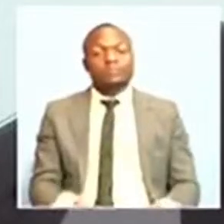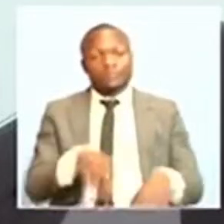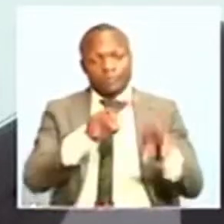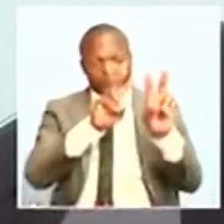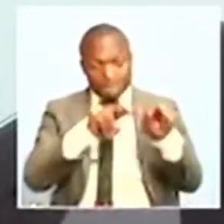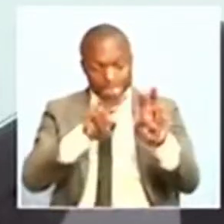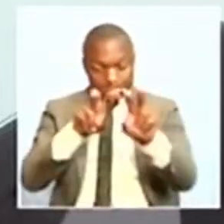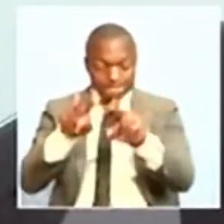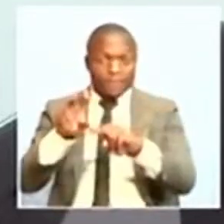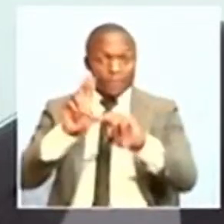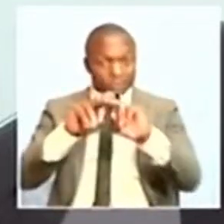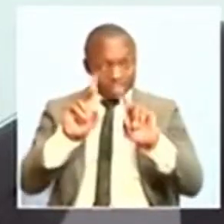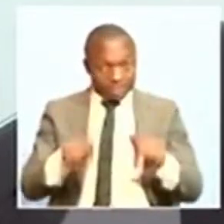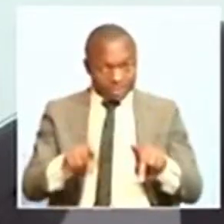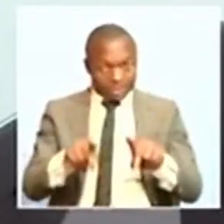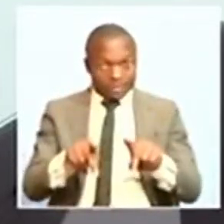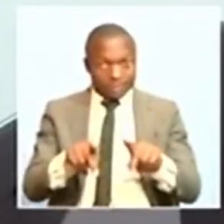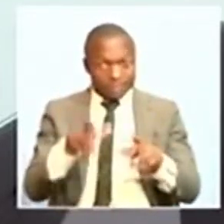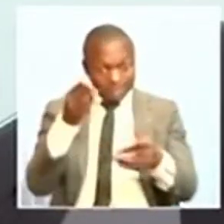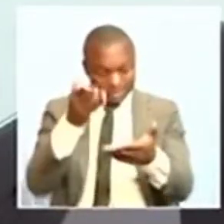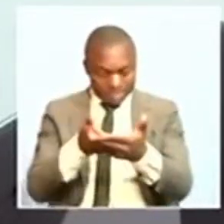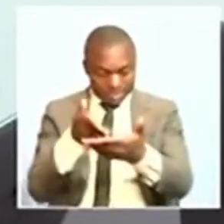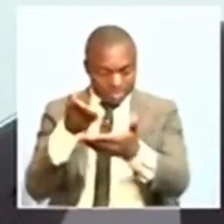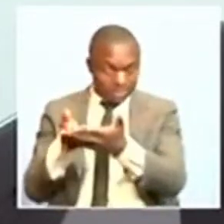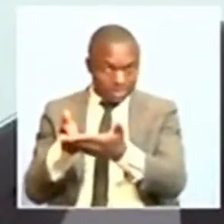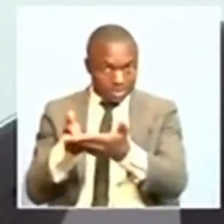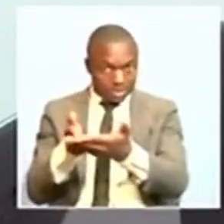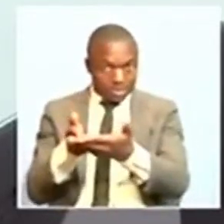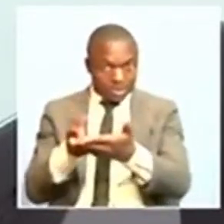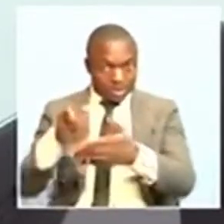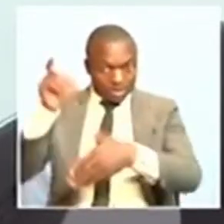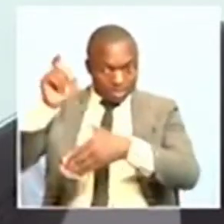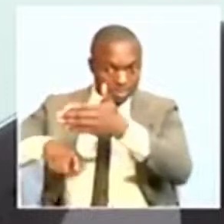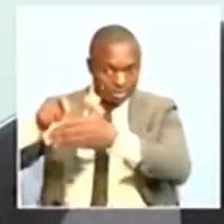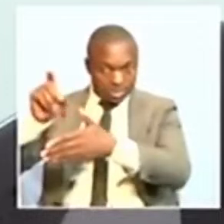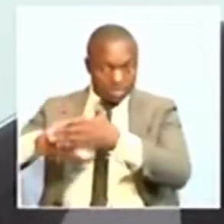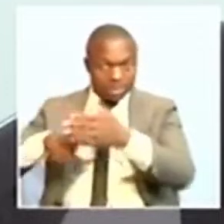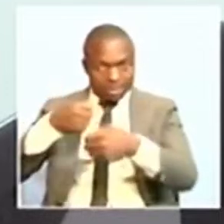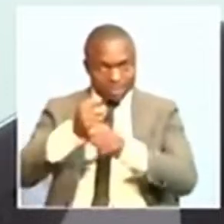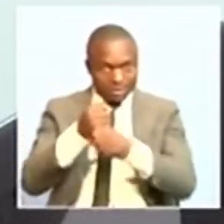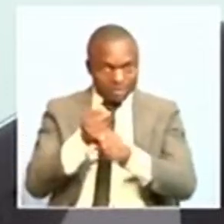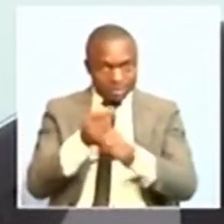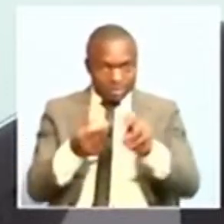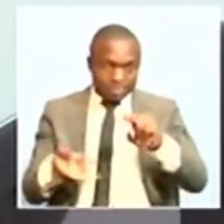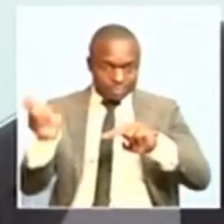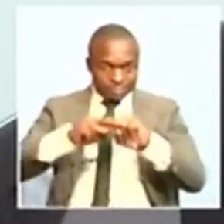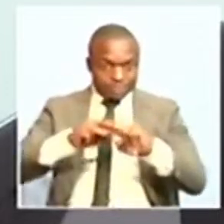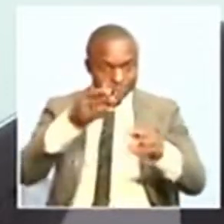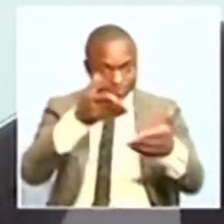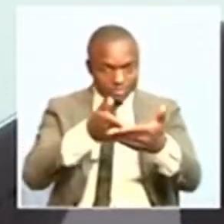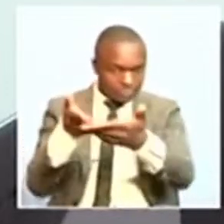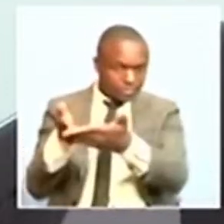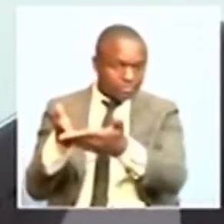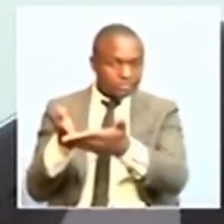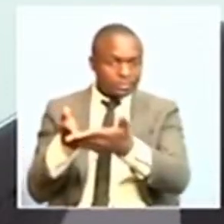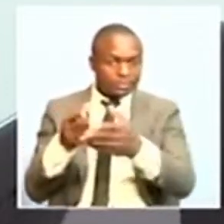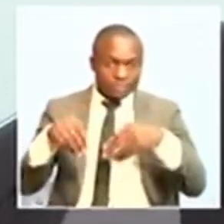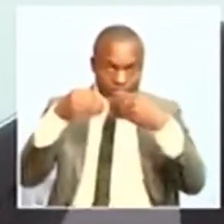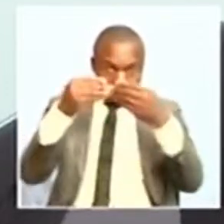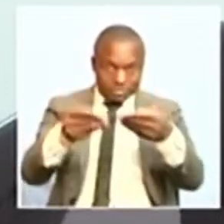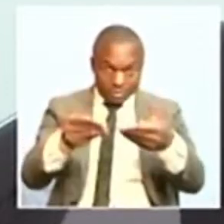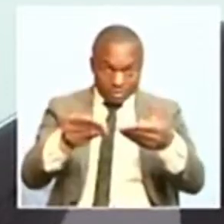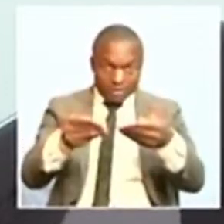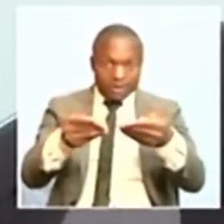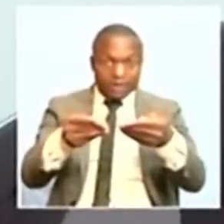observation, Honorable Chair, is that once these costs for importing and producing are increased, these costs are passed on to